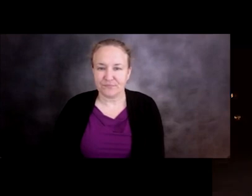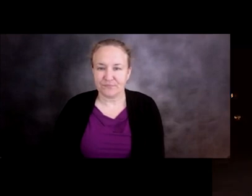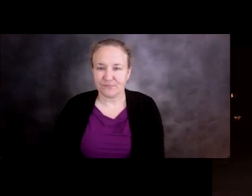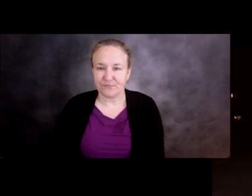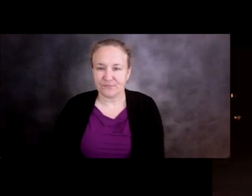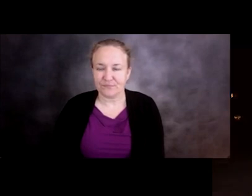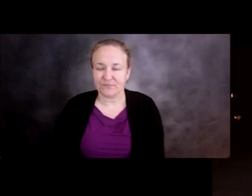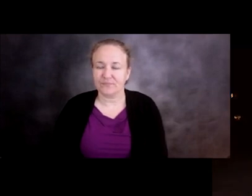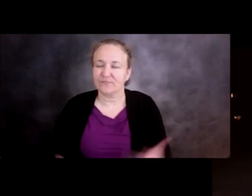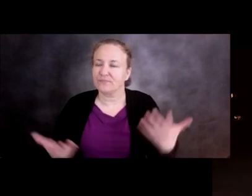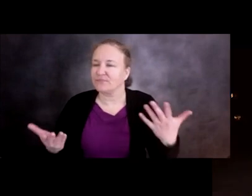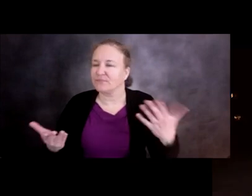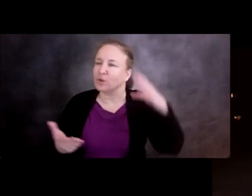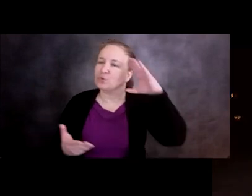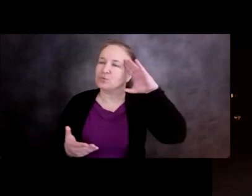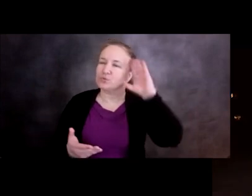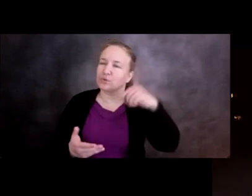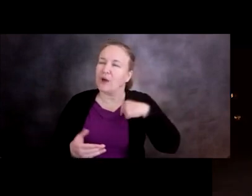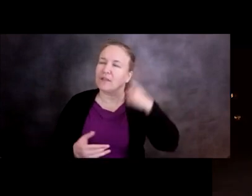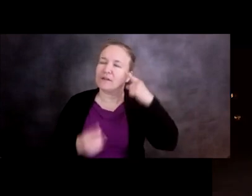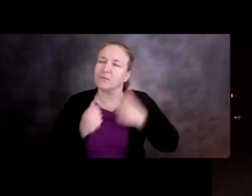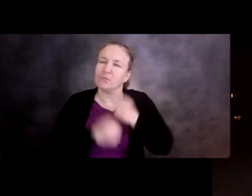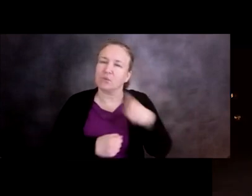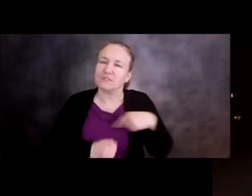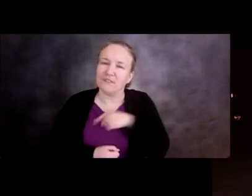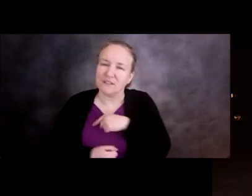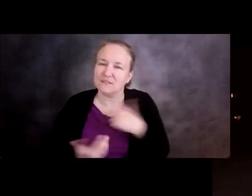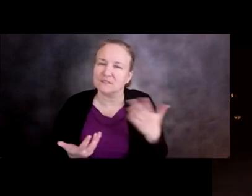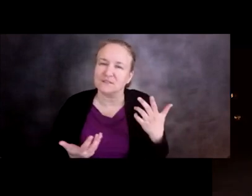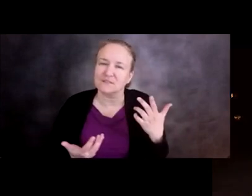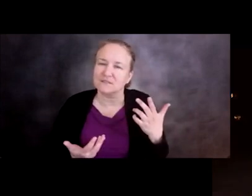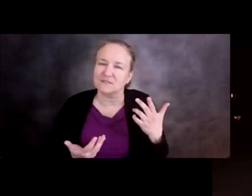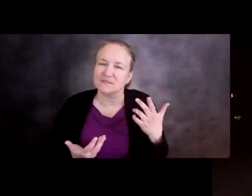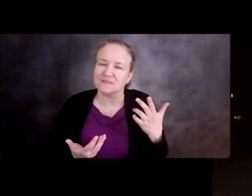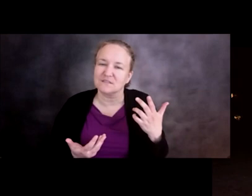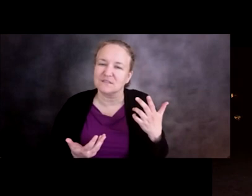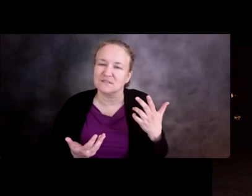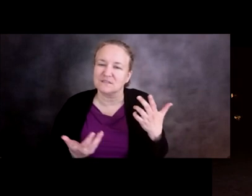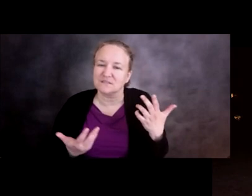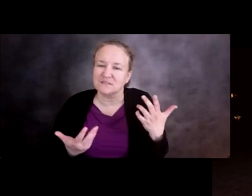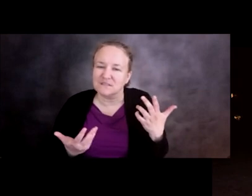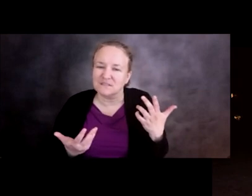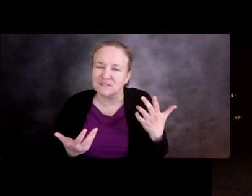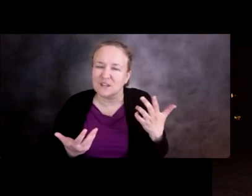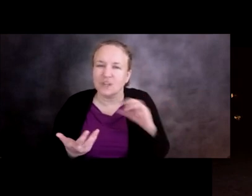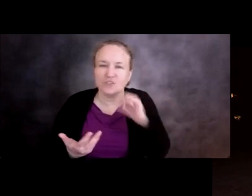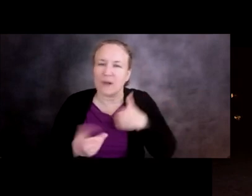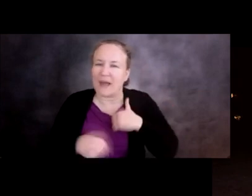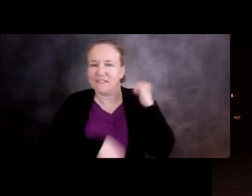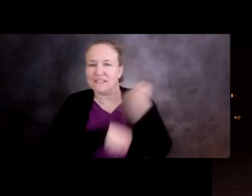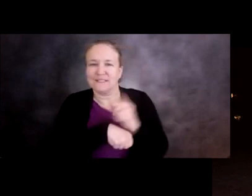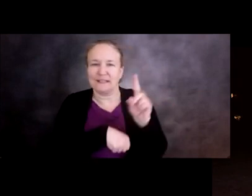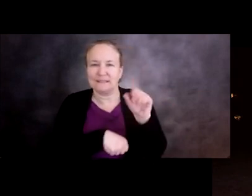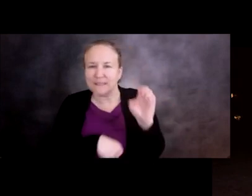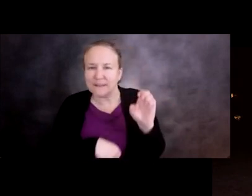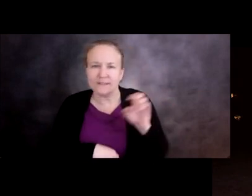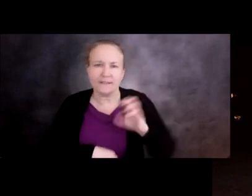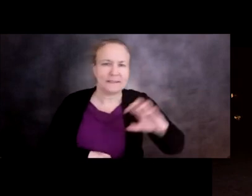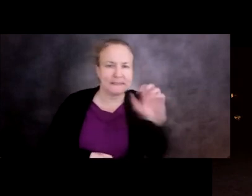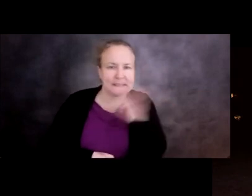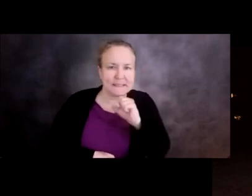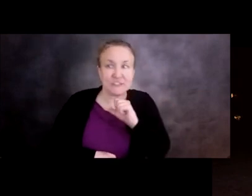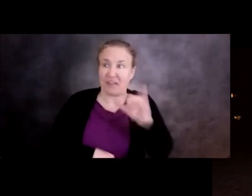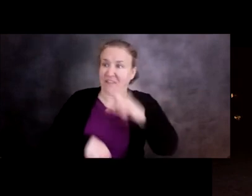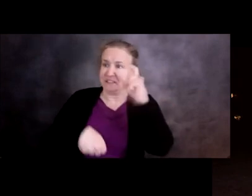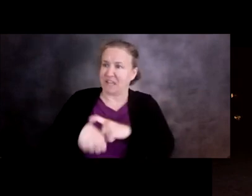I think most of us don't have ever a set date or age that we're like, we're going to just